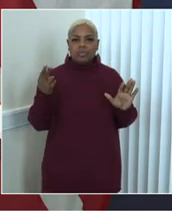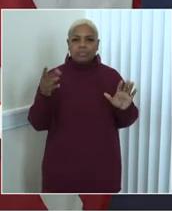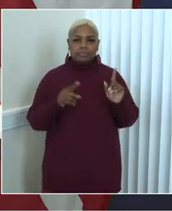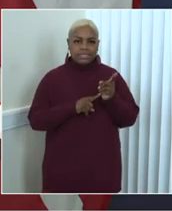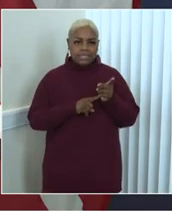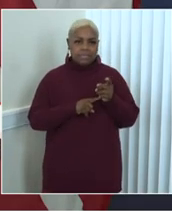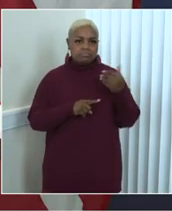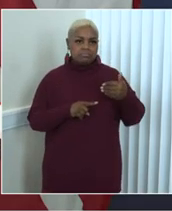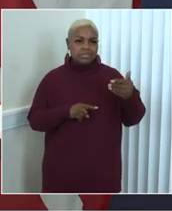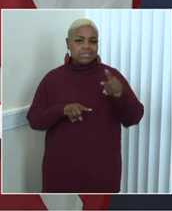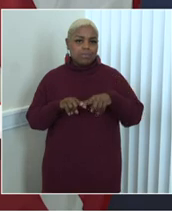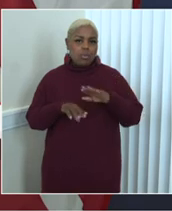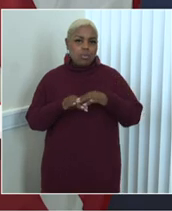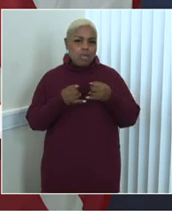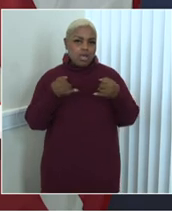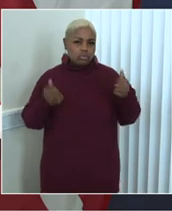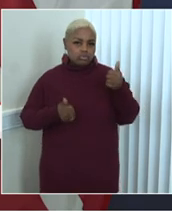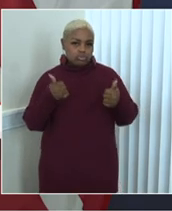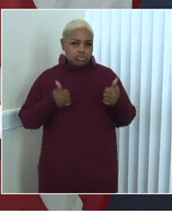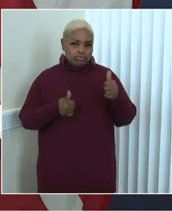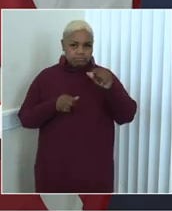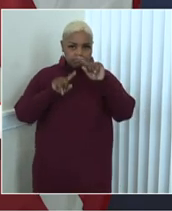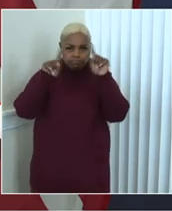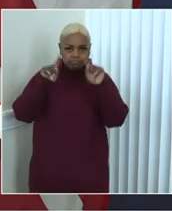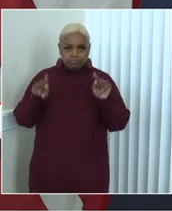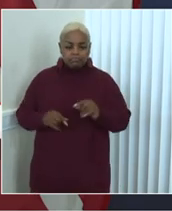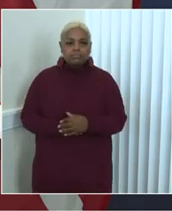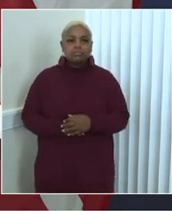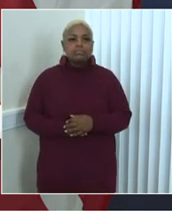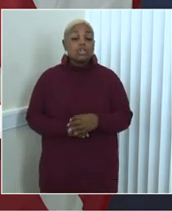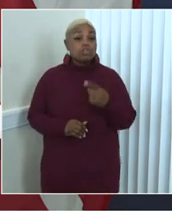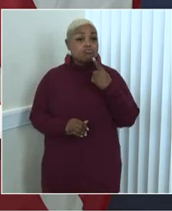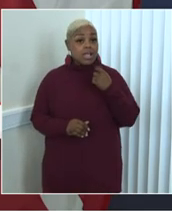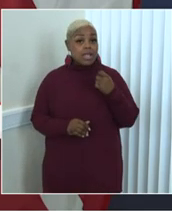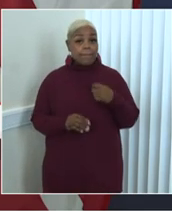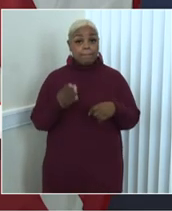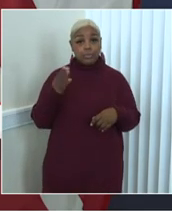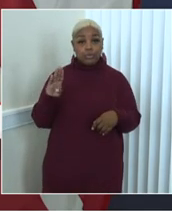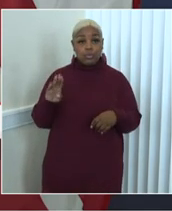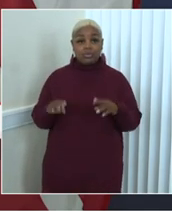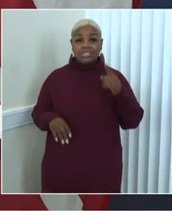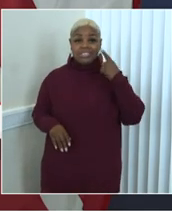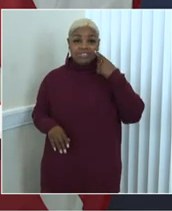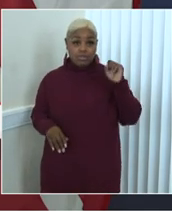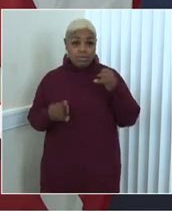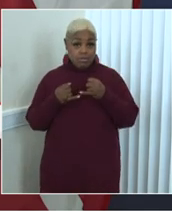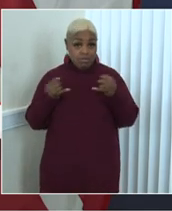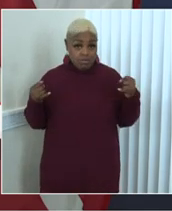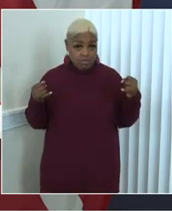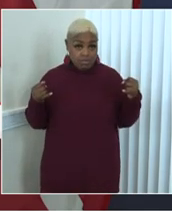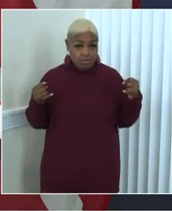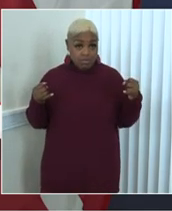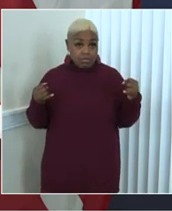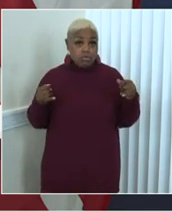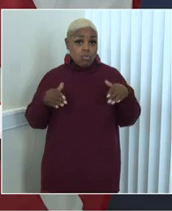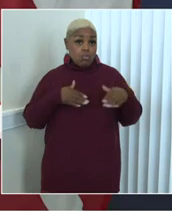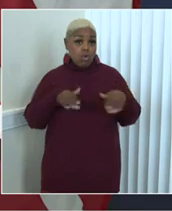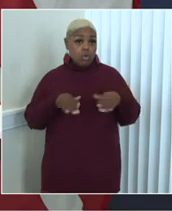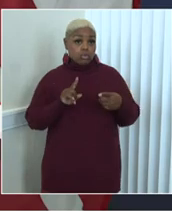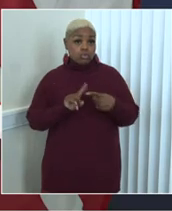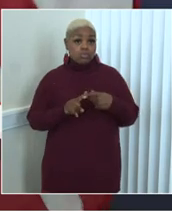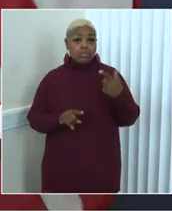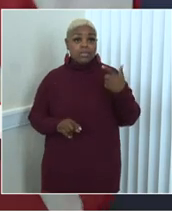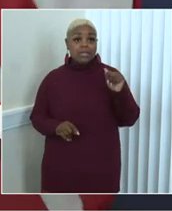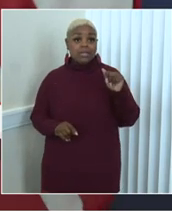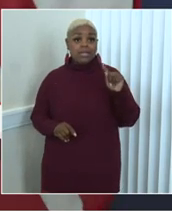red, blue, orange, or silver lines to Metro Center and walk to the 9th and G security checkpoint to access the